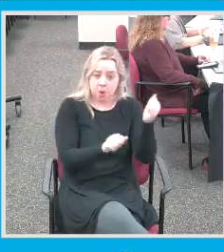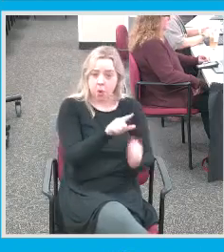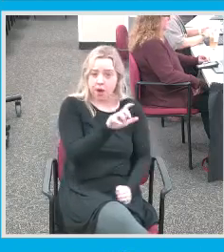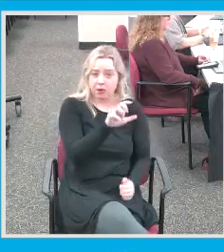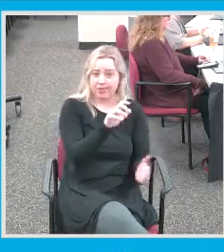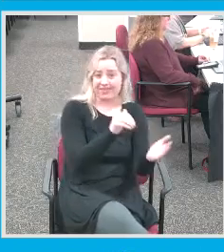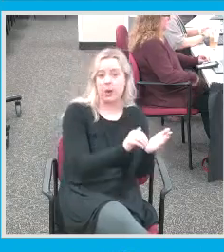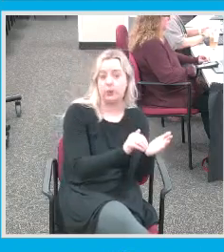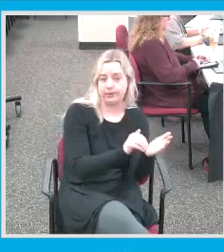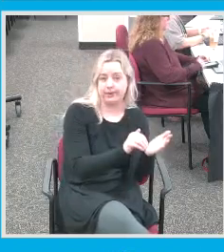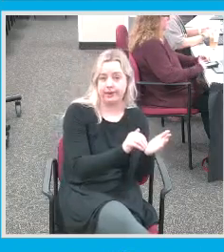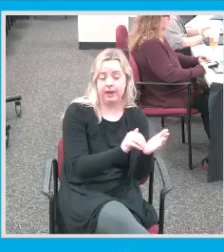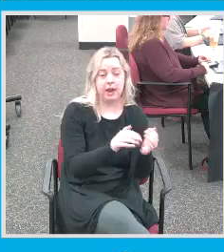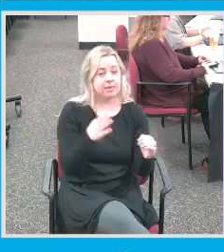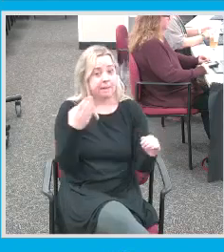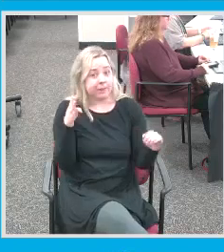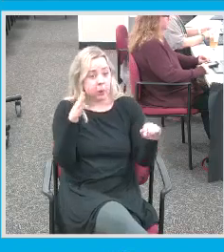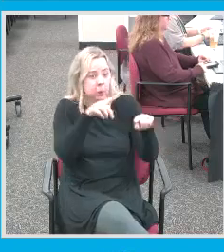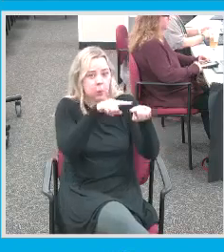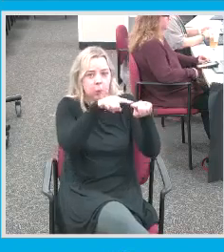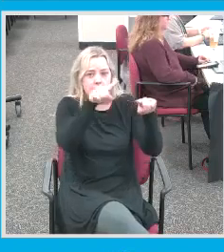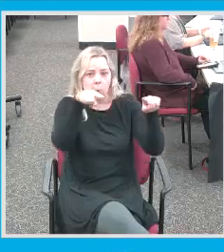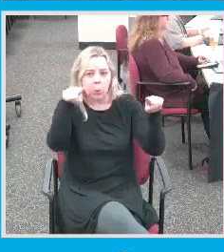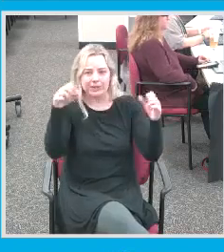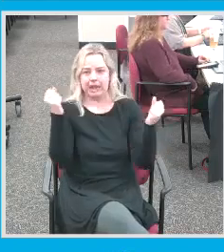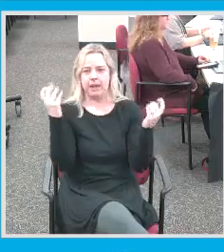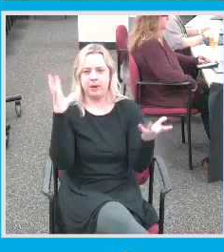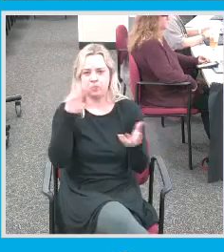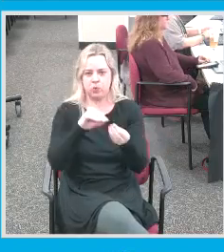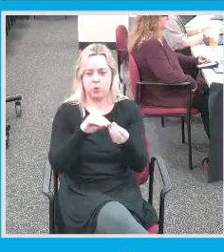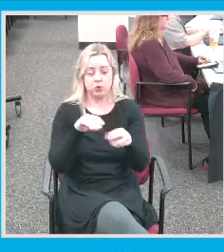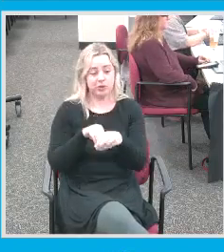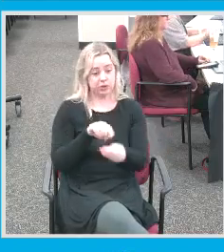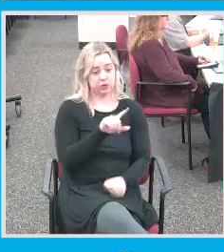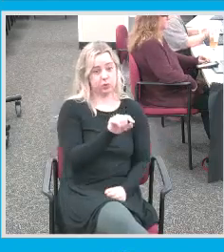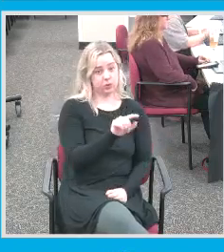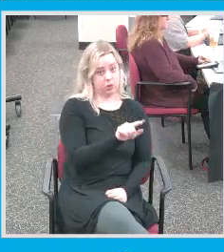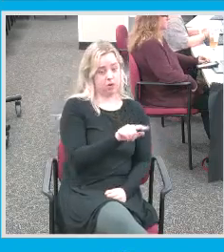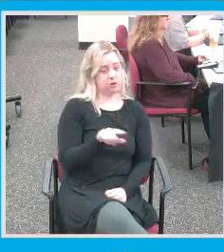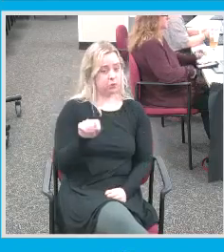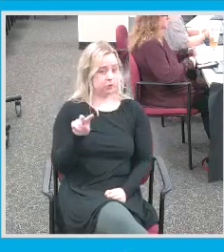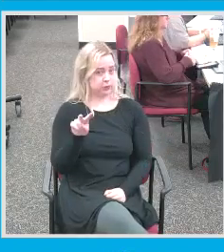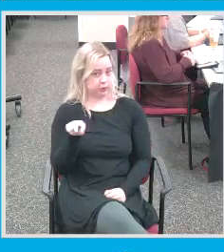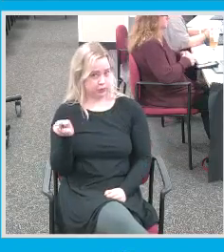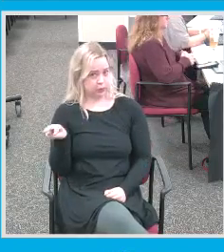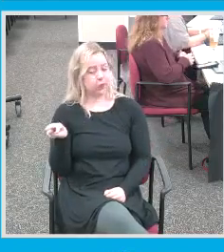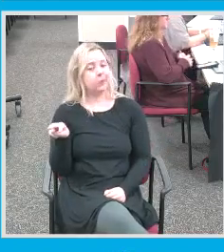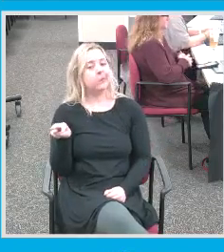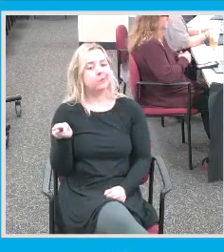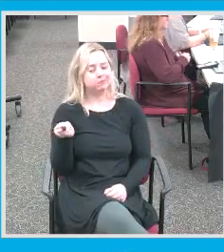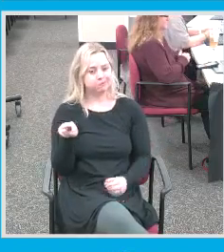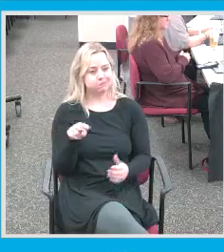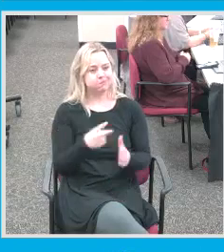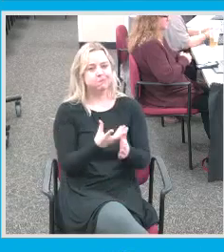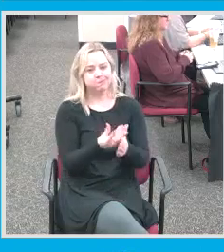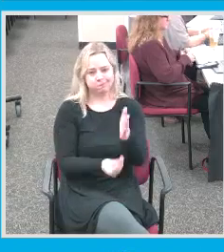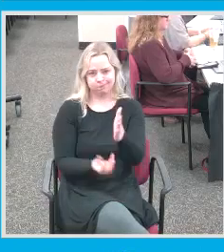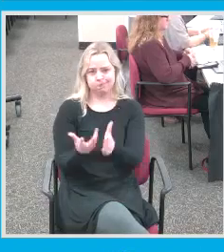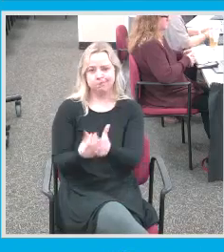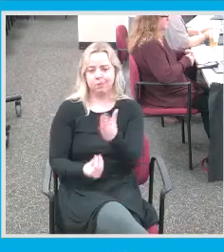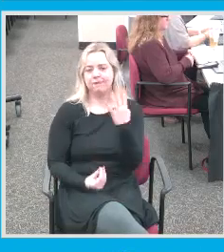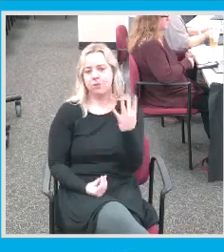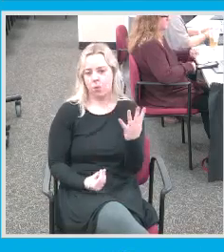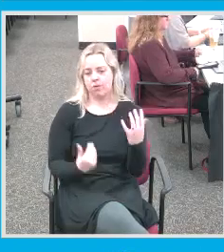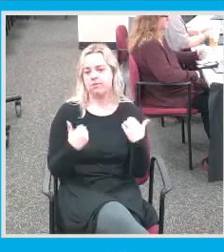the blue is our count. So you'll see that in 2021 and 2022, we lost 4 youth to